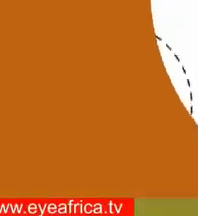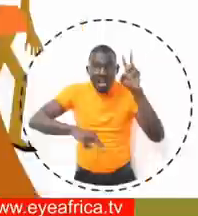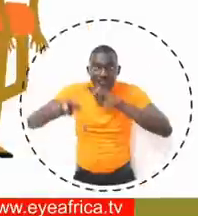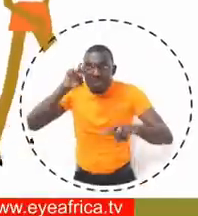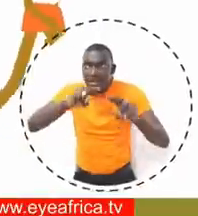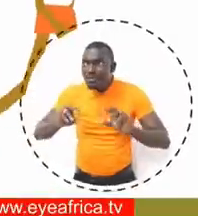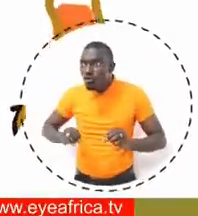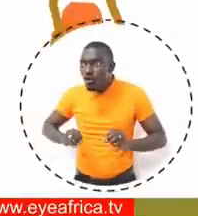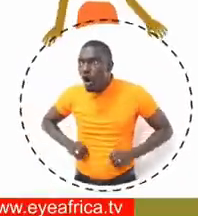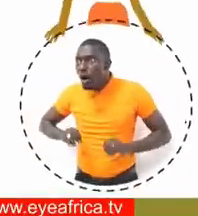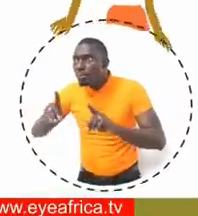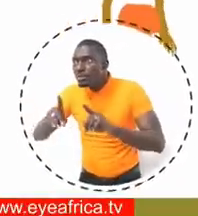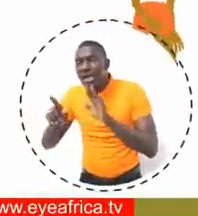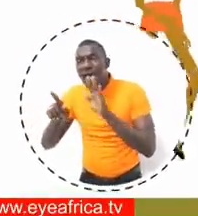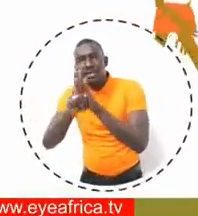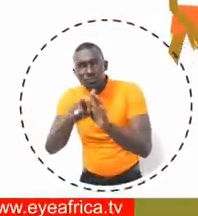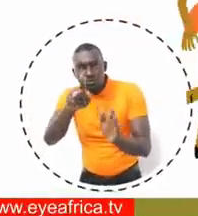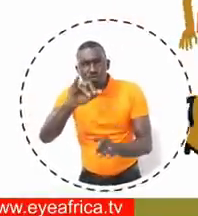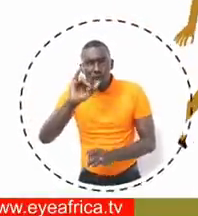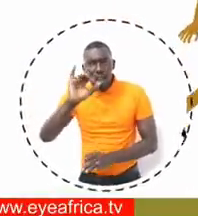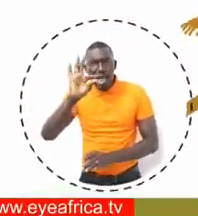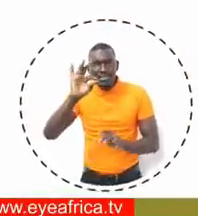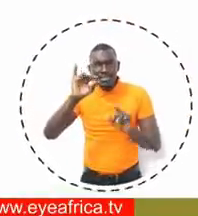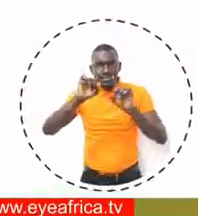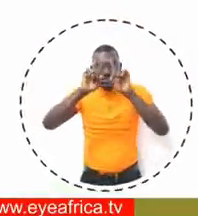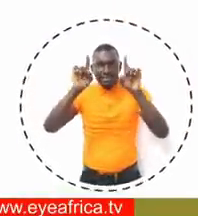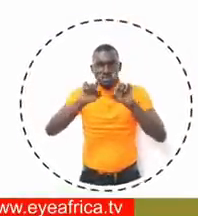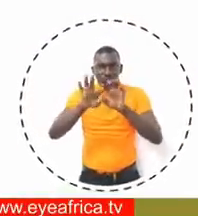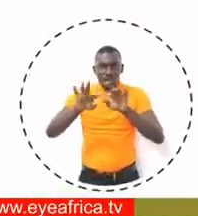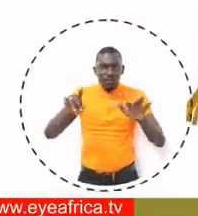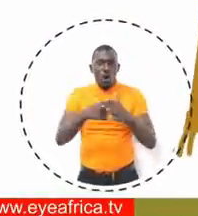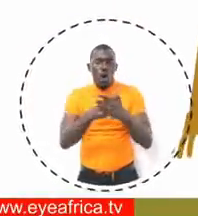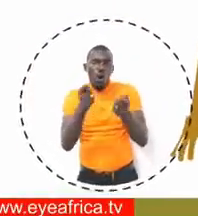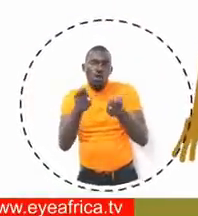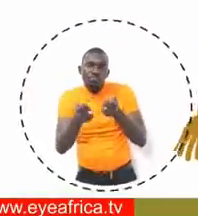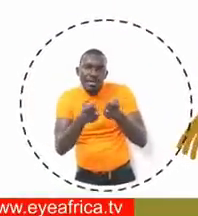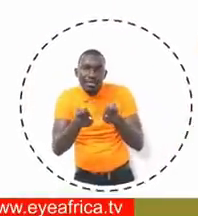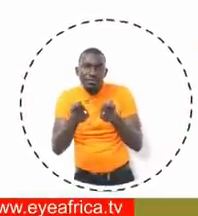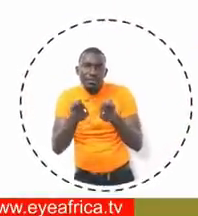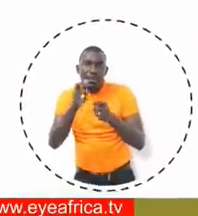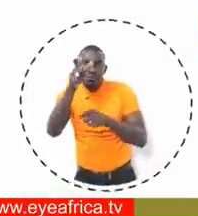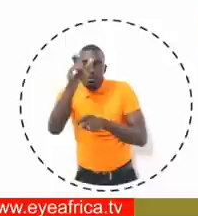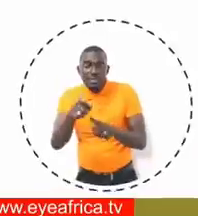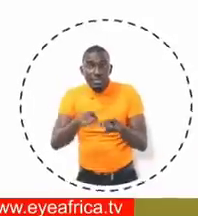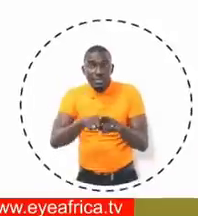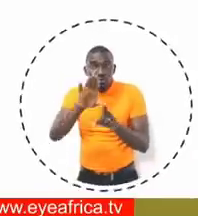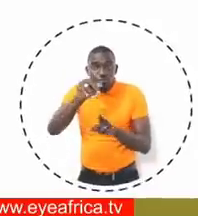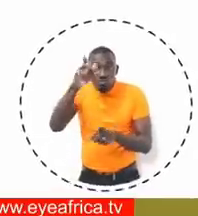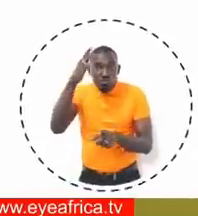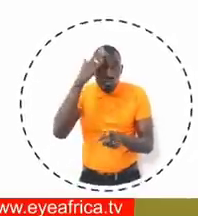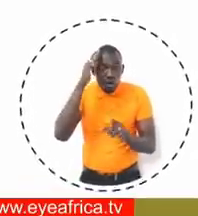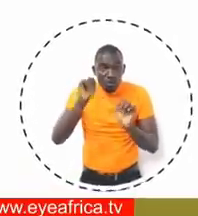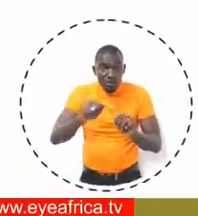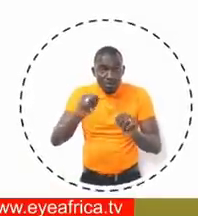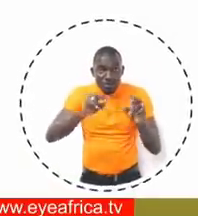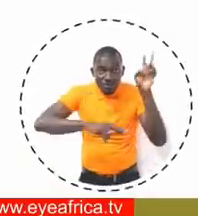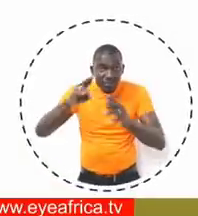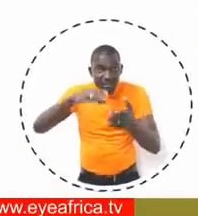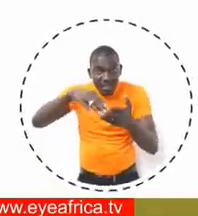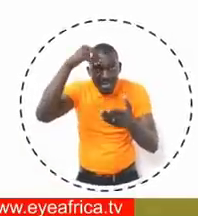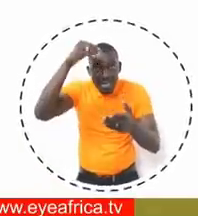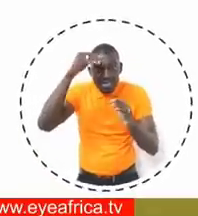Kan. Woto fo ika haji jara bundalu le nyini na foko itumu moleti min lafita londe luka ringola